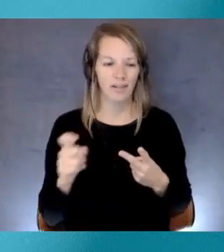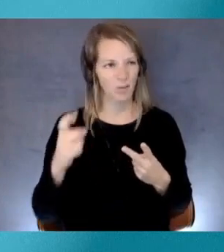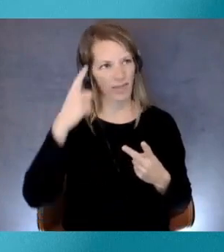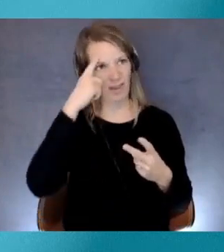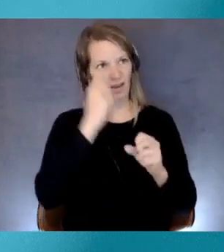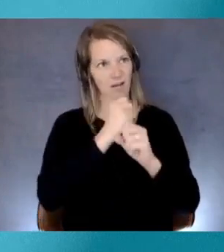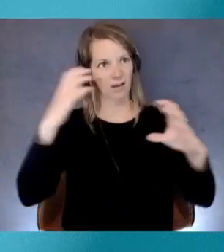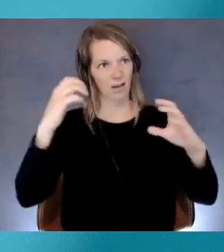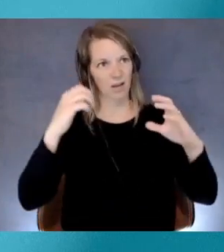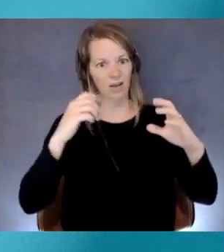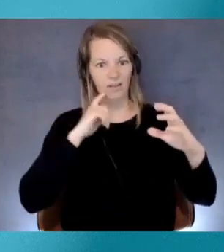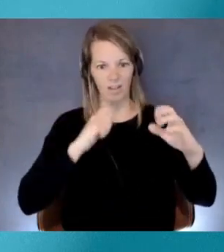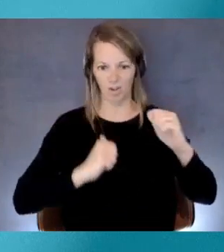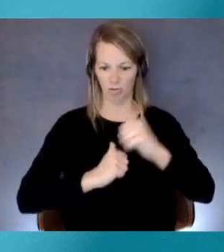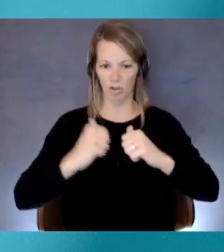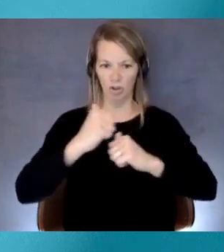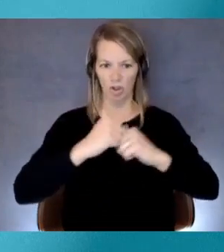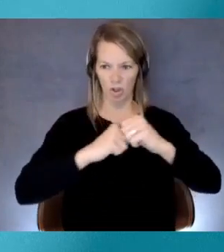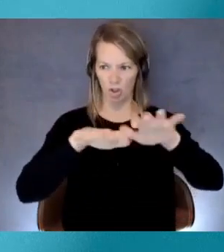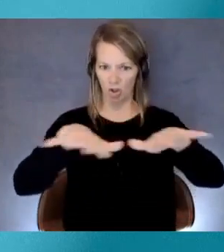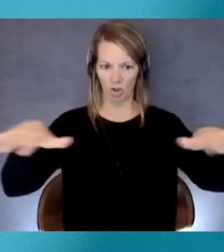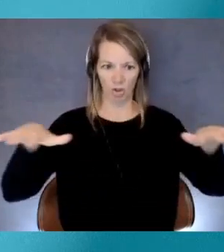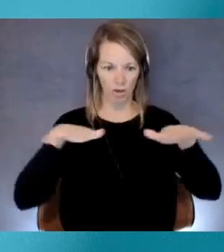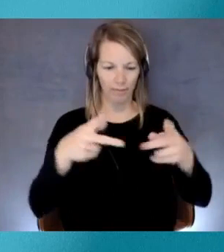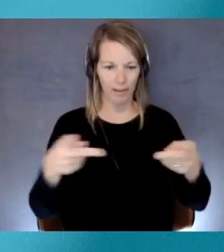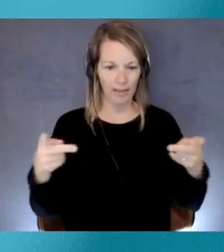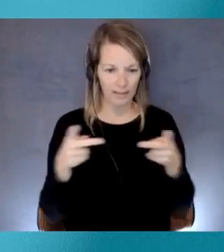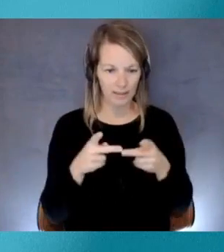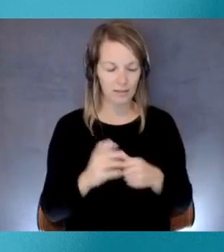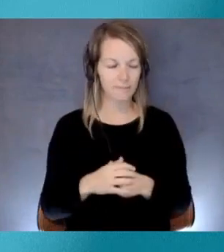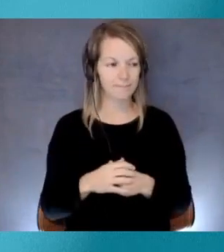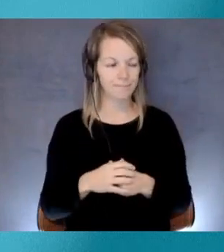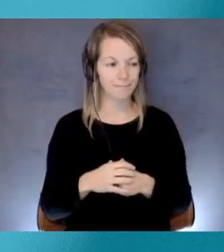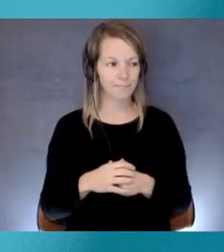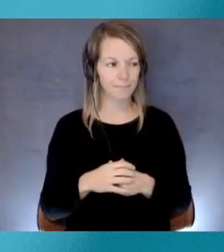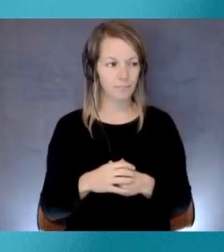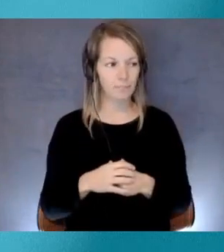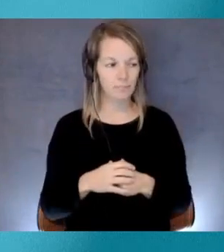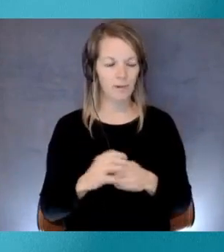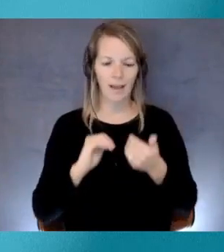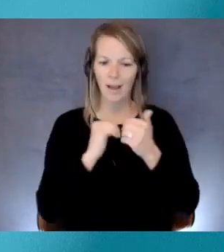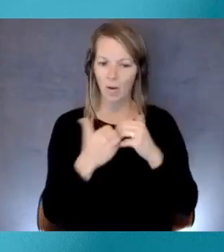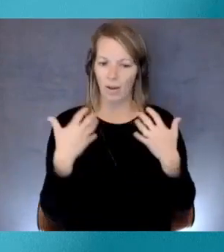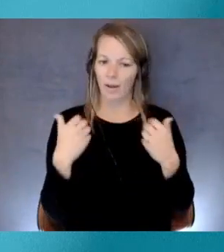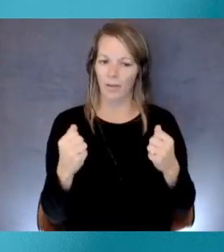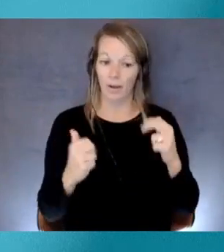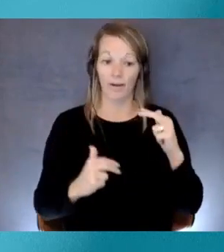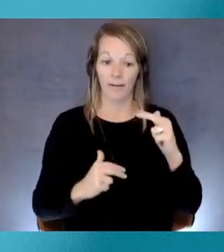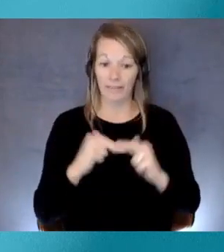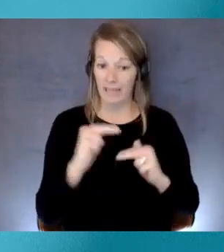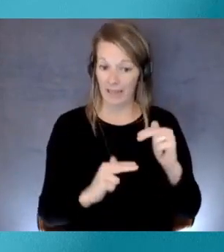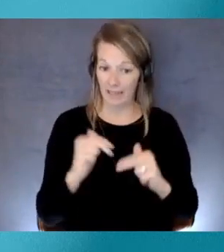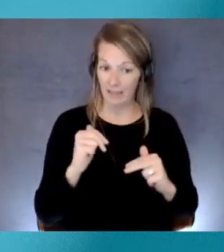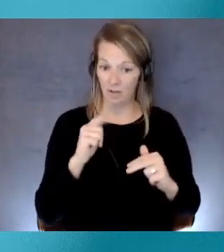structure places. I mean, I think that there's really good work in trying to rethink like how healthcare facilities should be